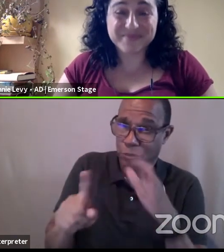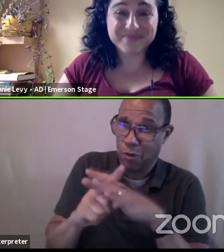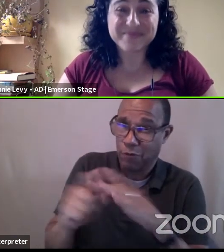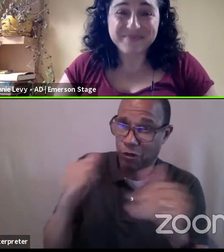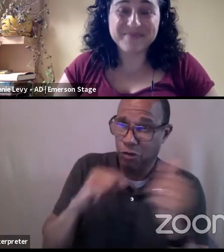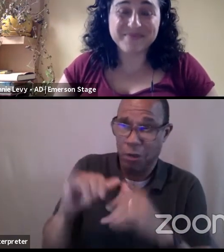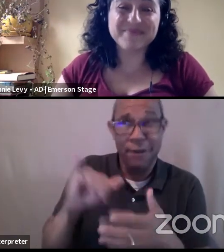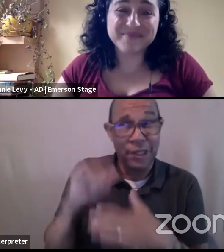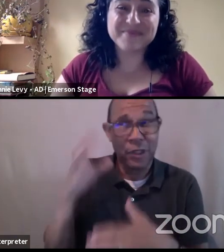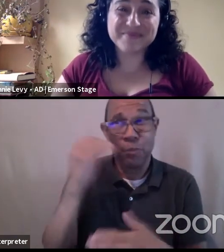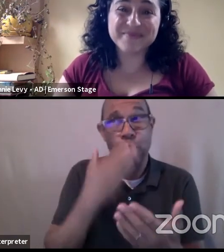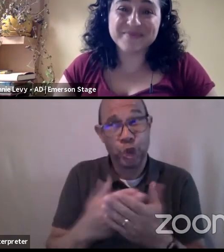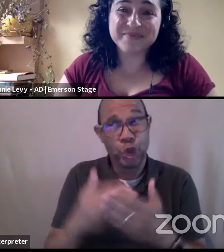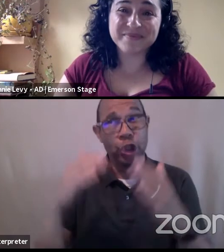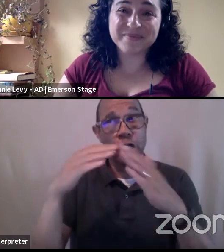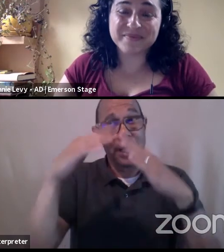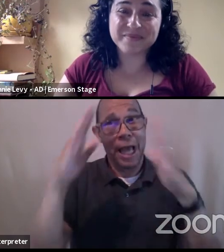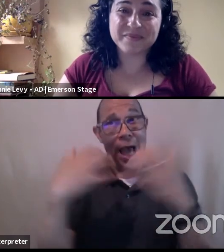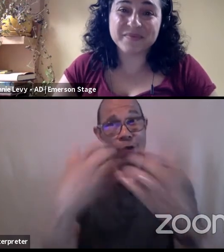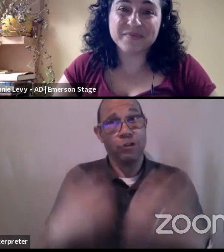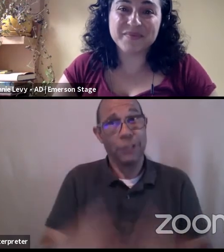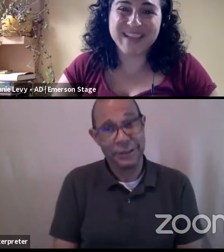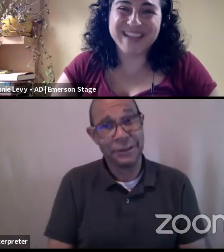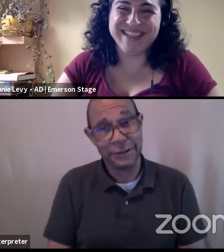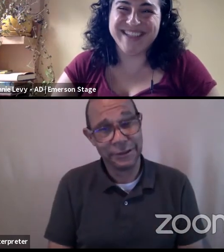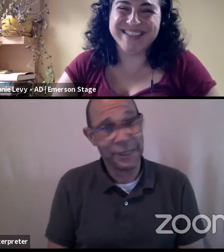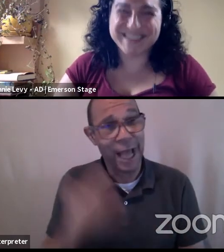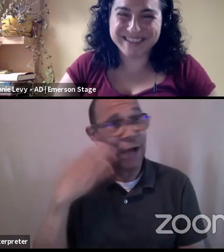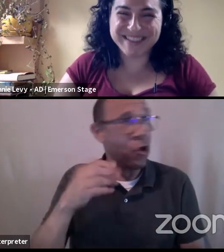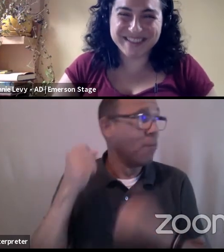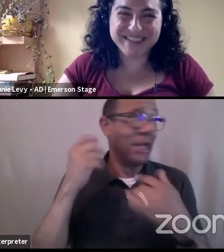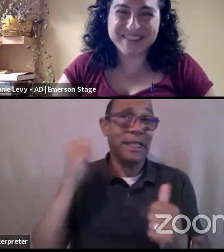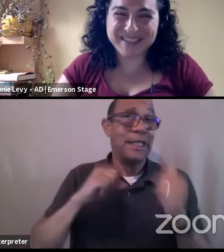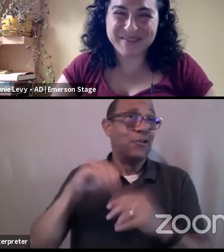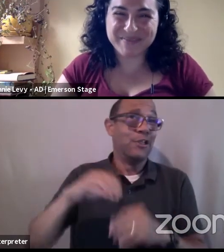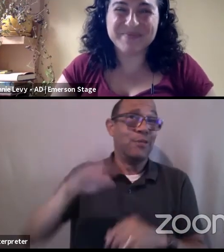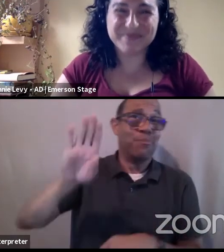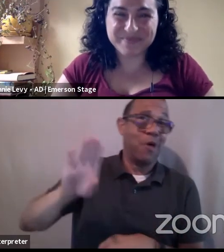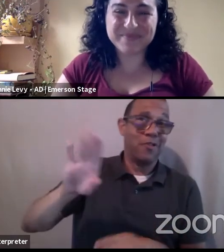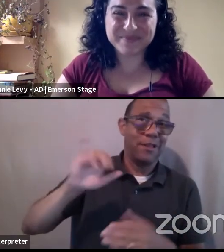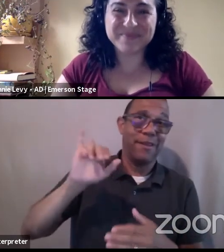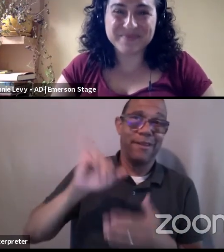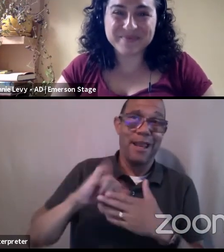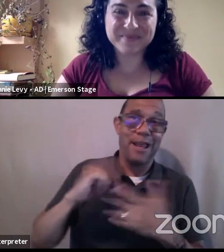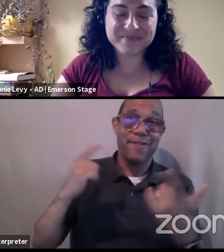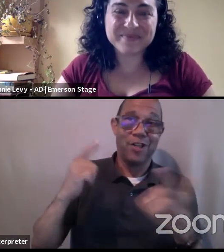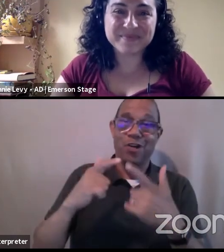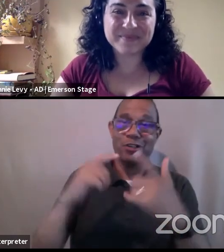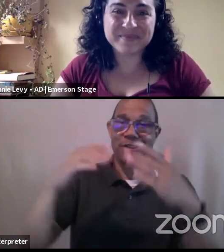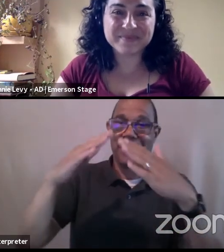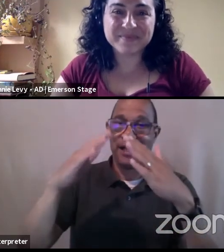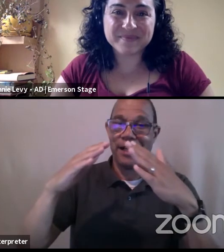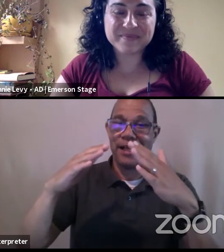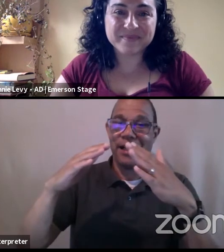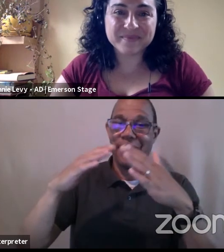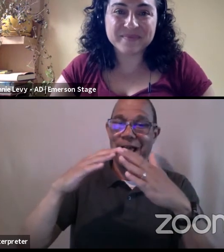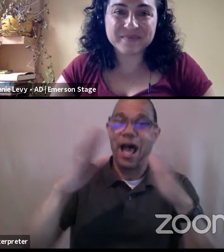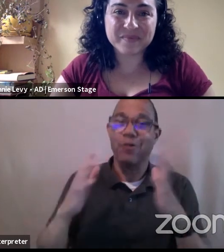It's a pretty good house. I don't know many theaters in Boston that, uh, have, uh, that, that large of a house and, uh,